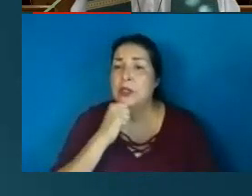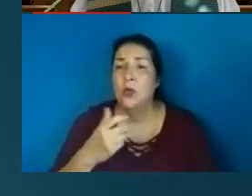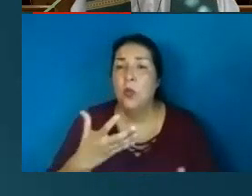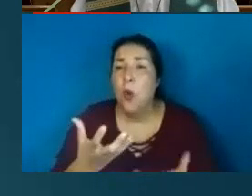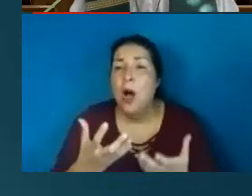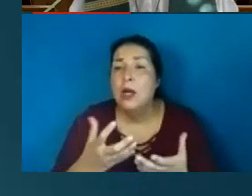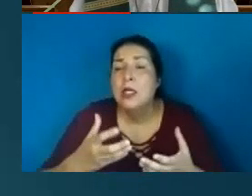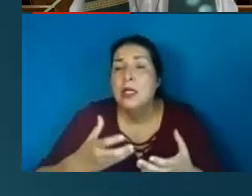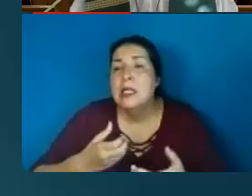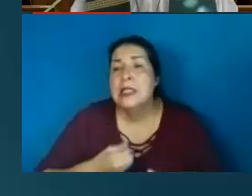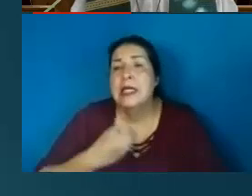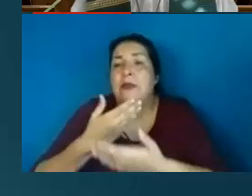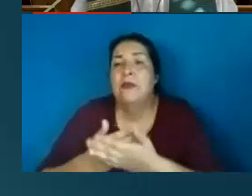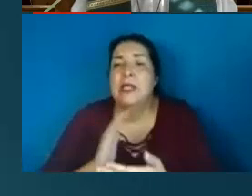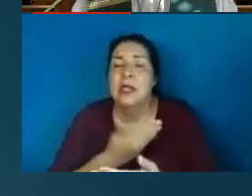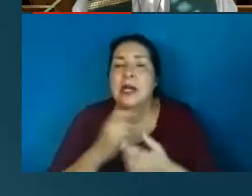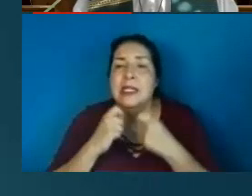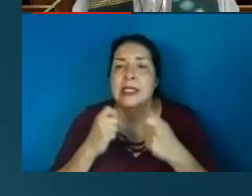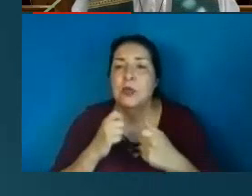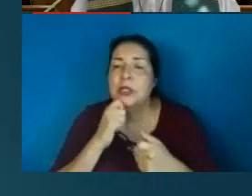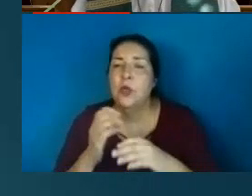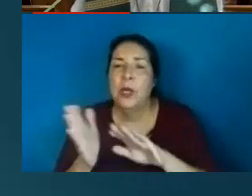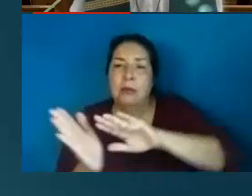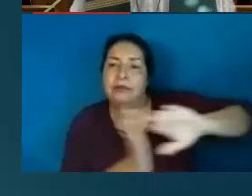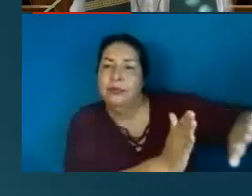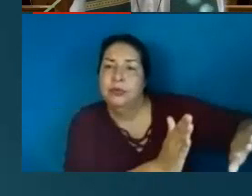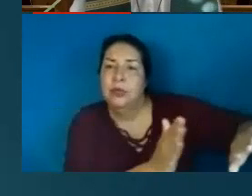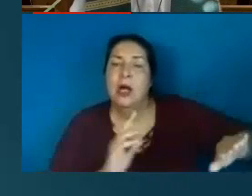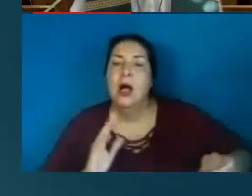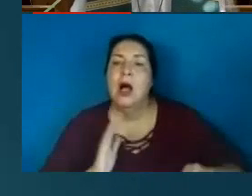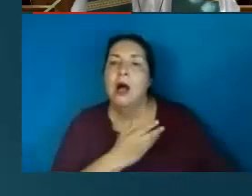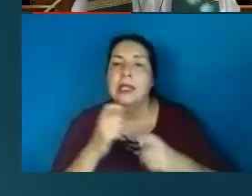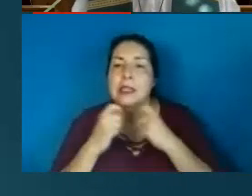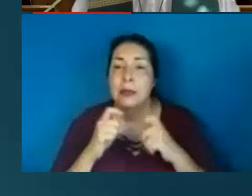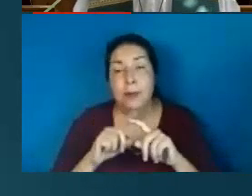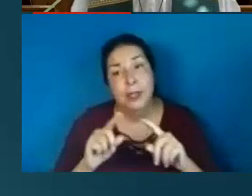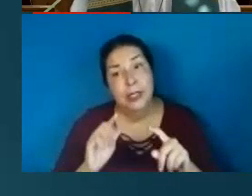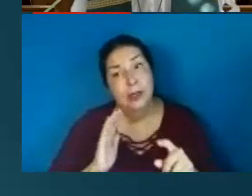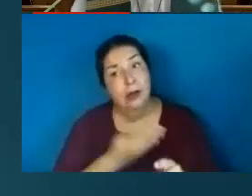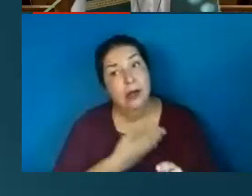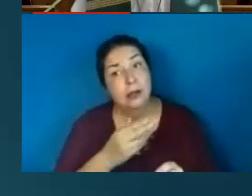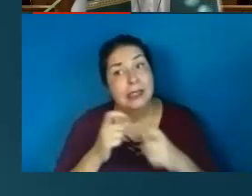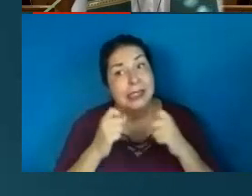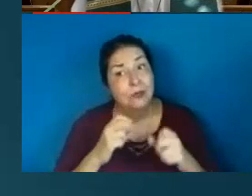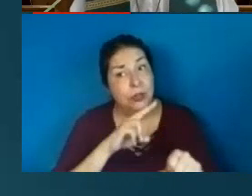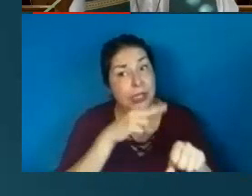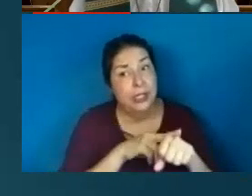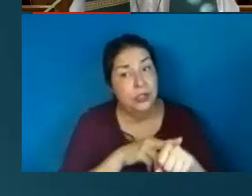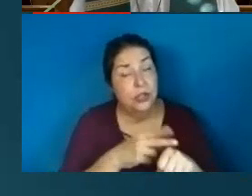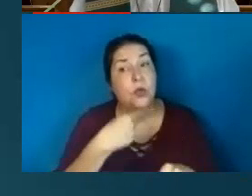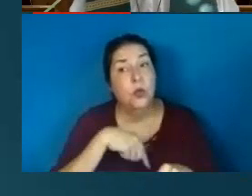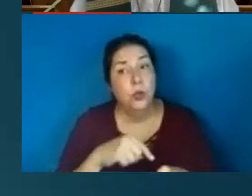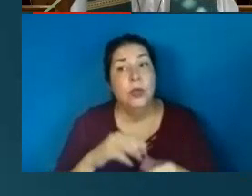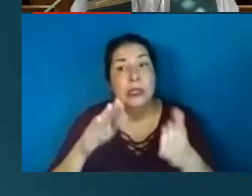like to turn from our sins. But in our sinful nature, we will die eternally in